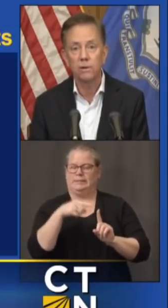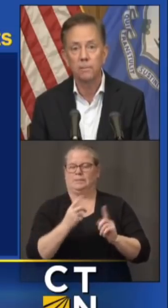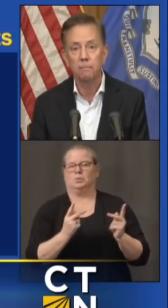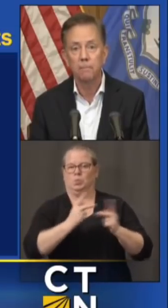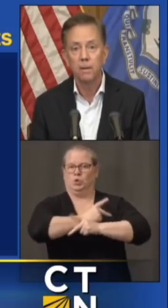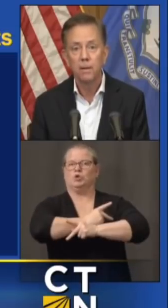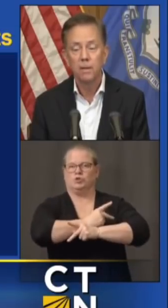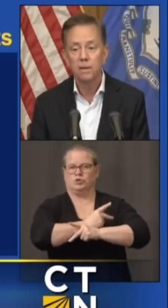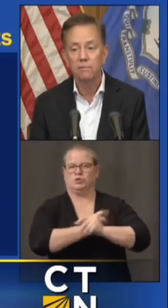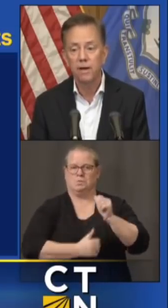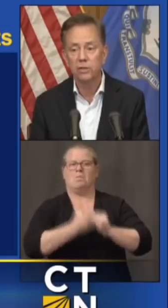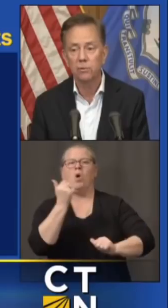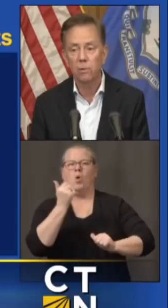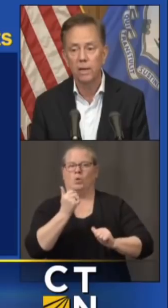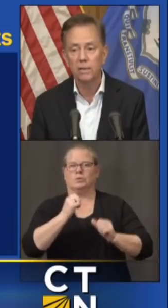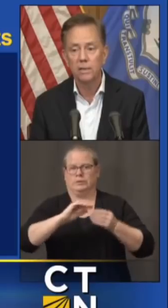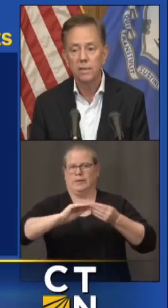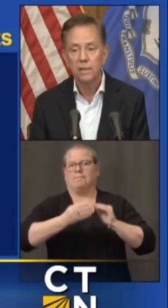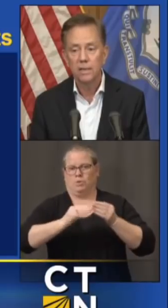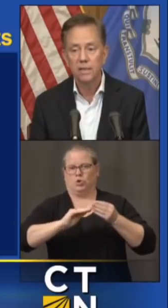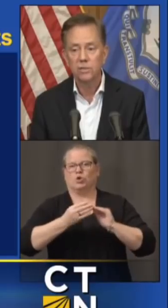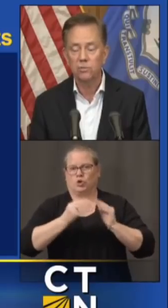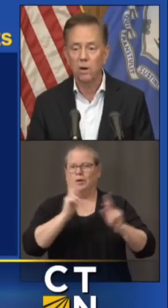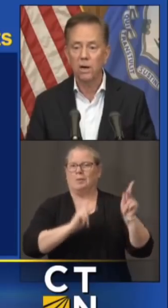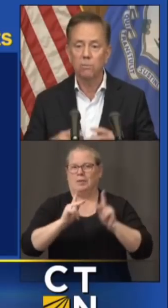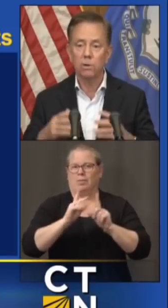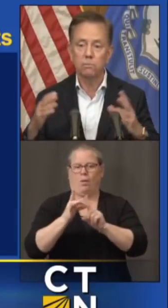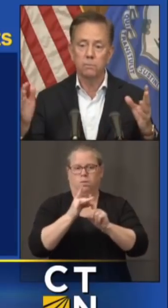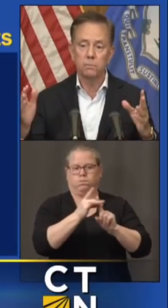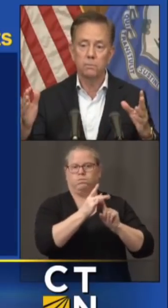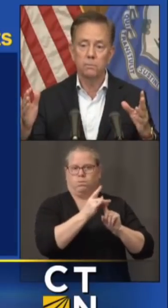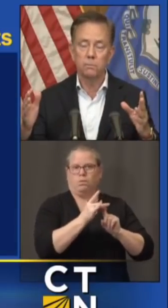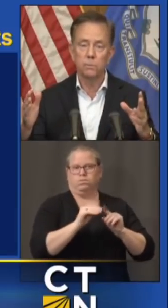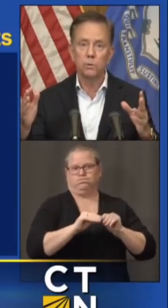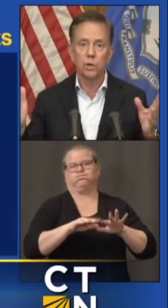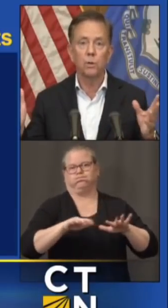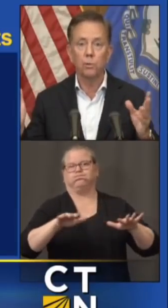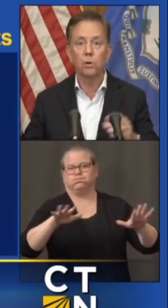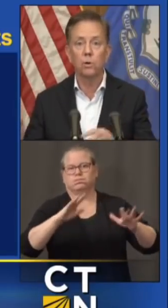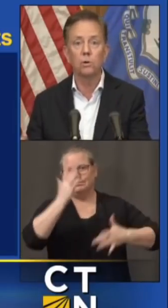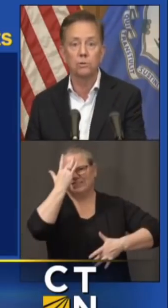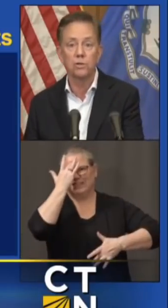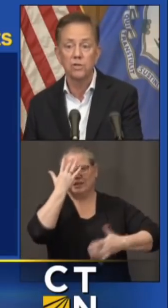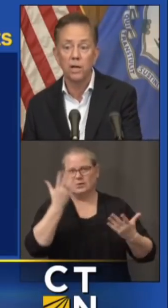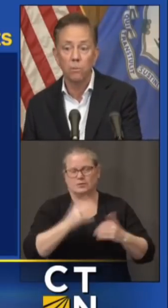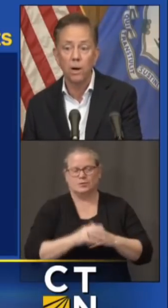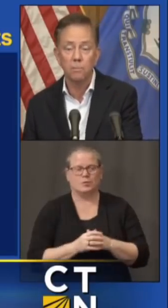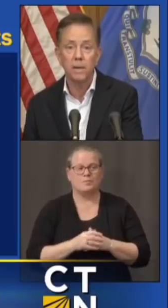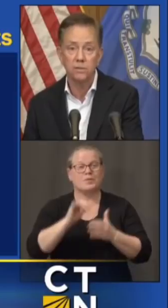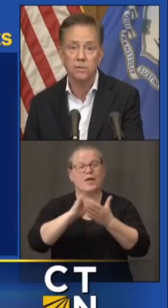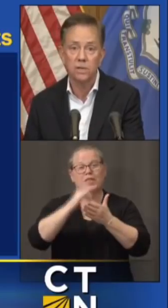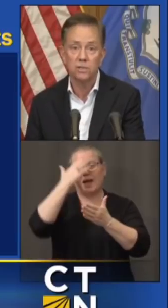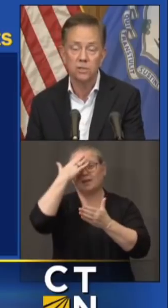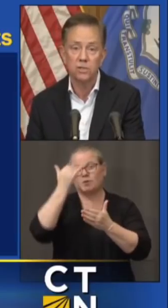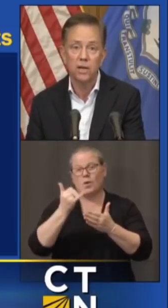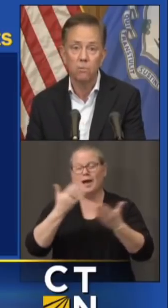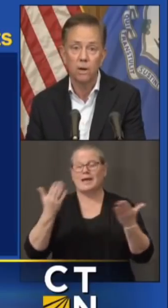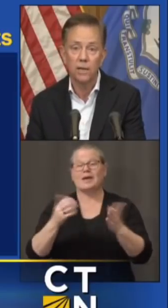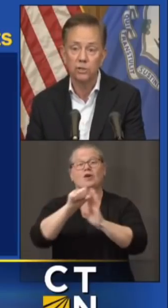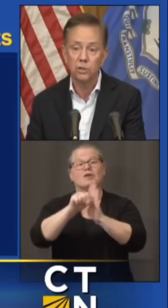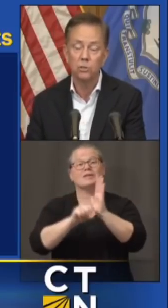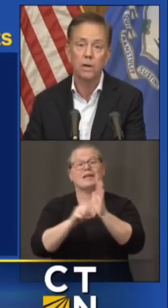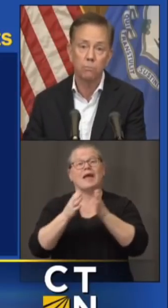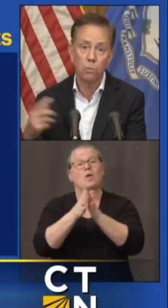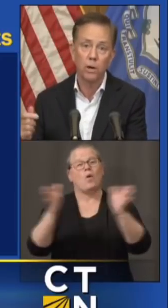terms of the infection rate. And this is why we're using our protocols on a statewide basis. It's a